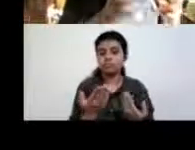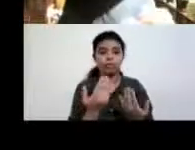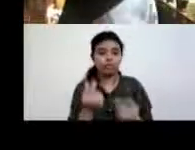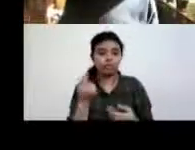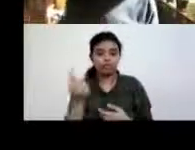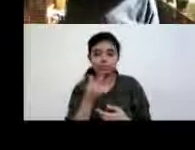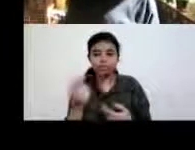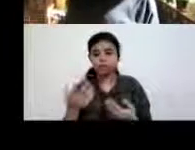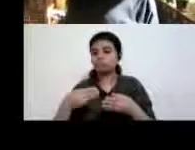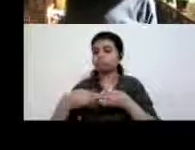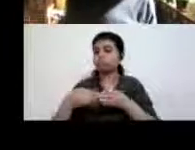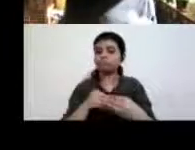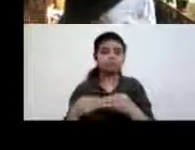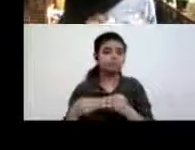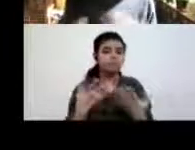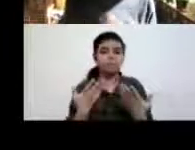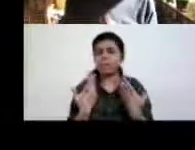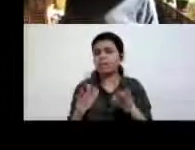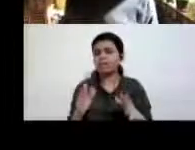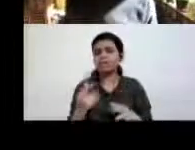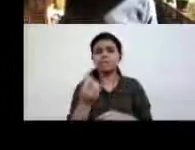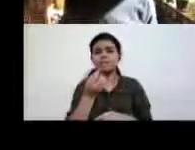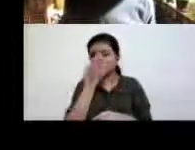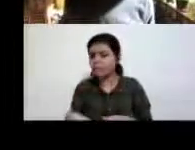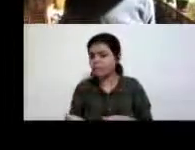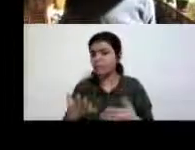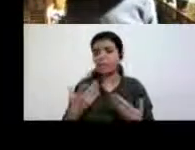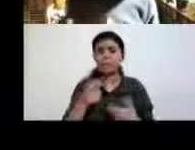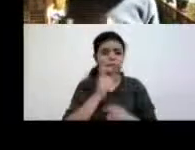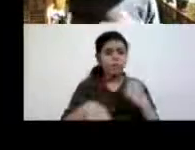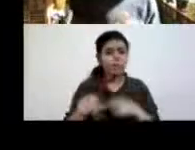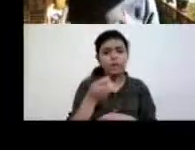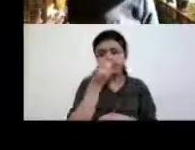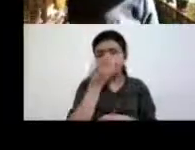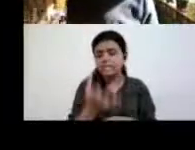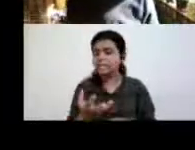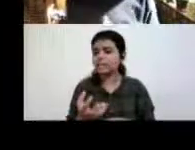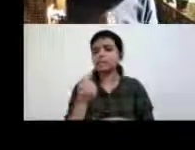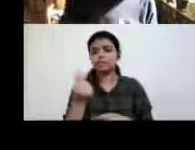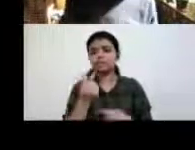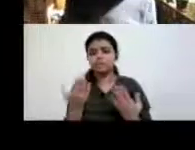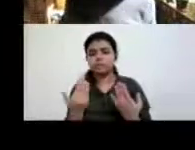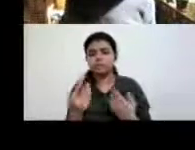it is flexible in use, that it is simple and intuitive, that it is having